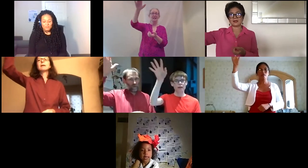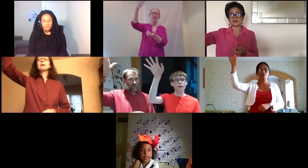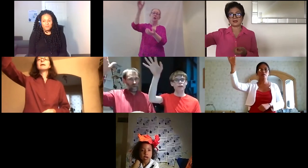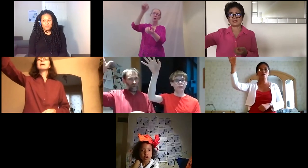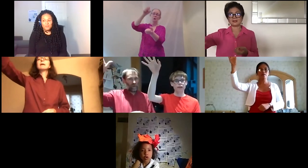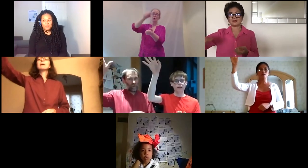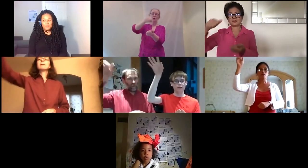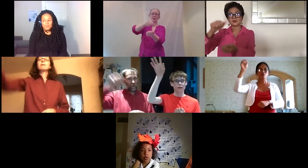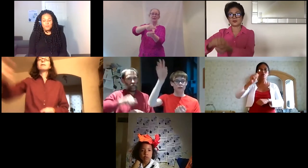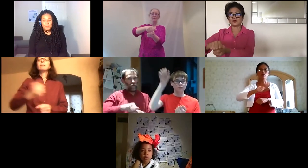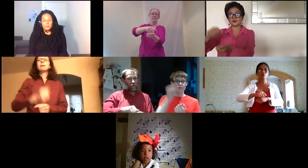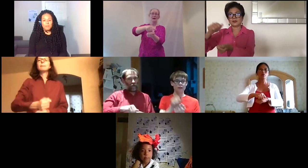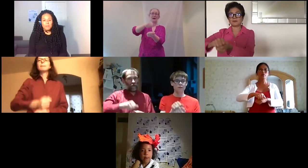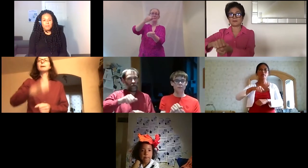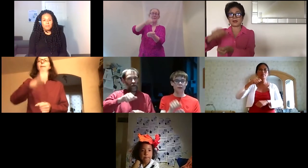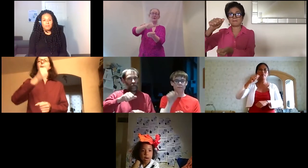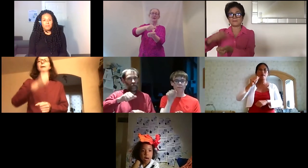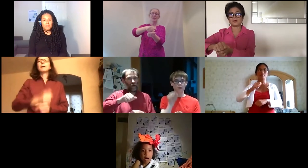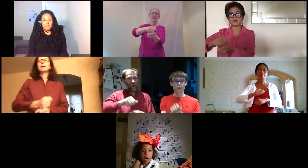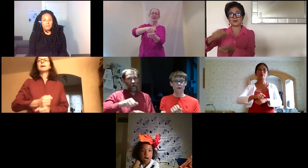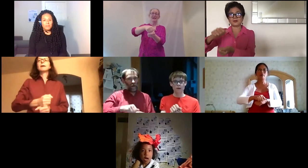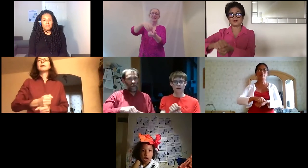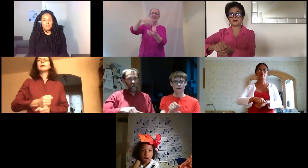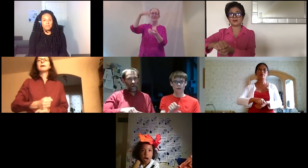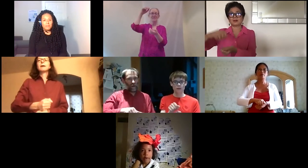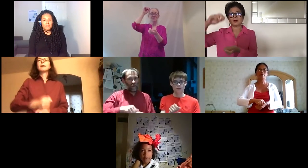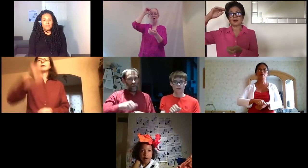forgetting to remember,